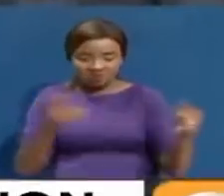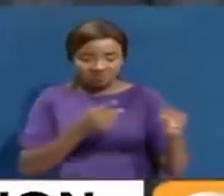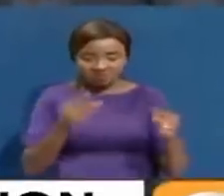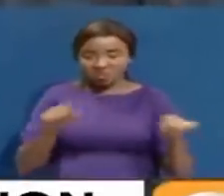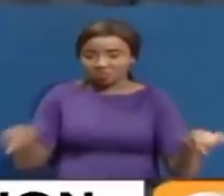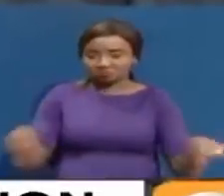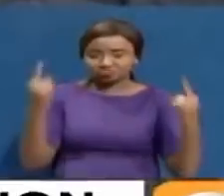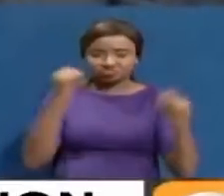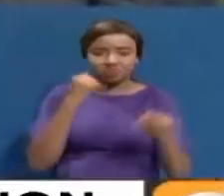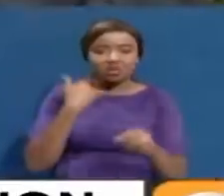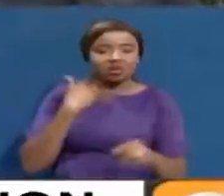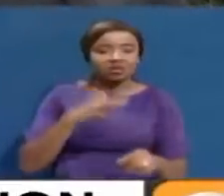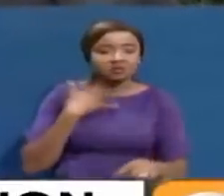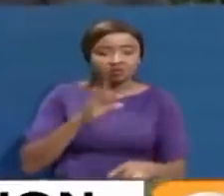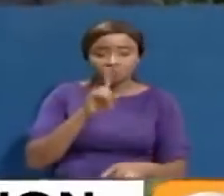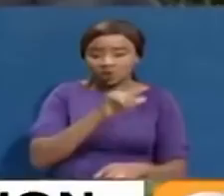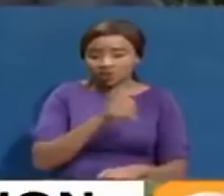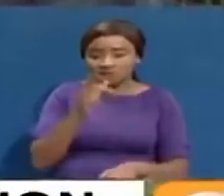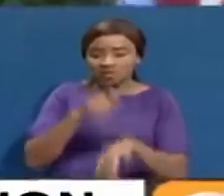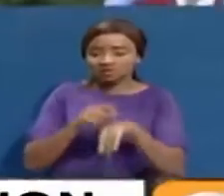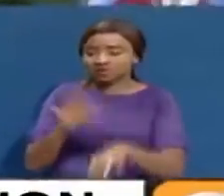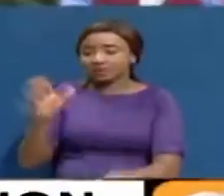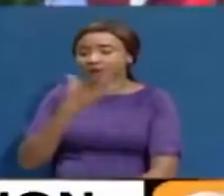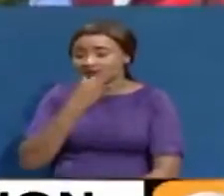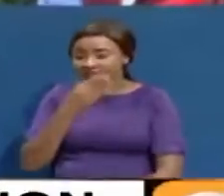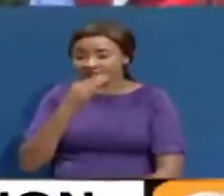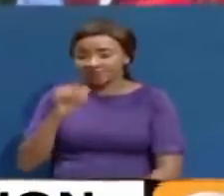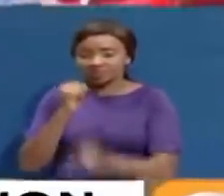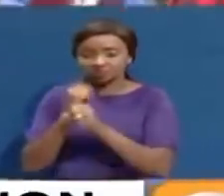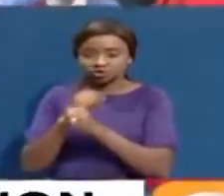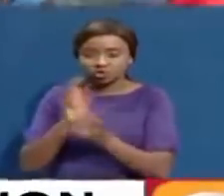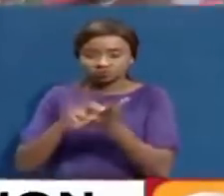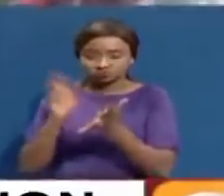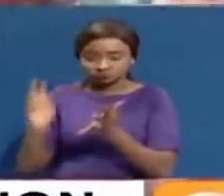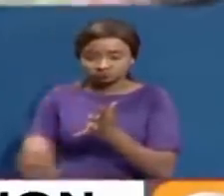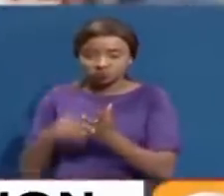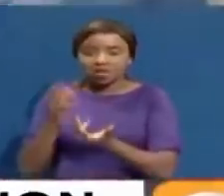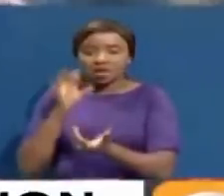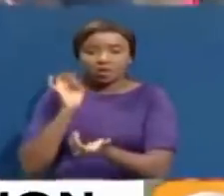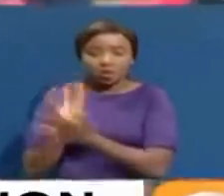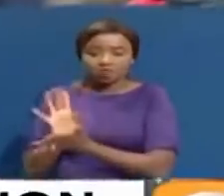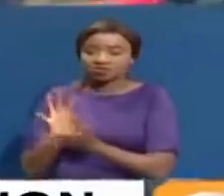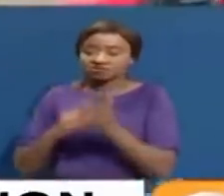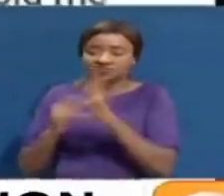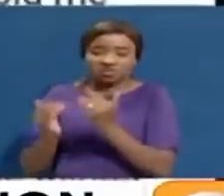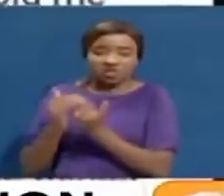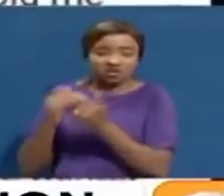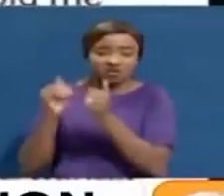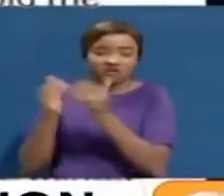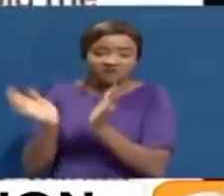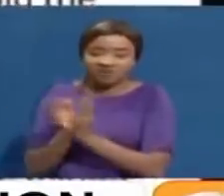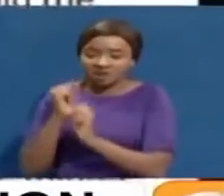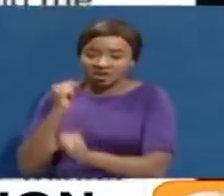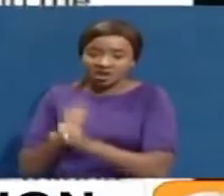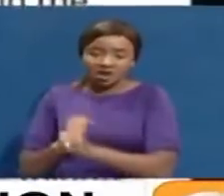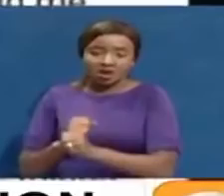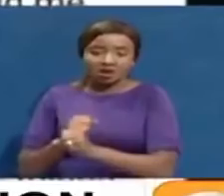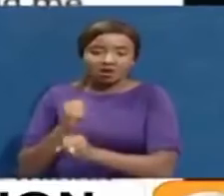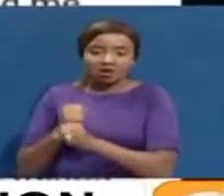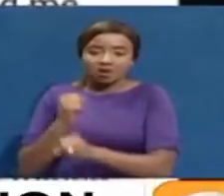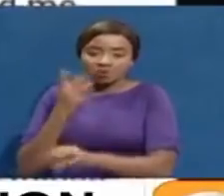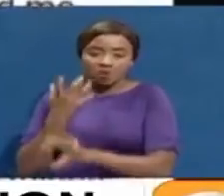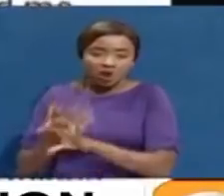her dad lost his job. Following the loss of job, the father could no longer provide for his family and had to rely on the